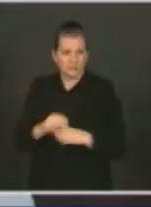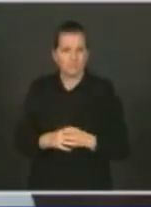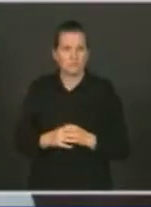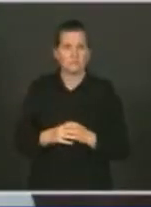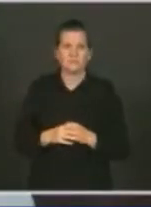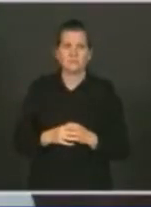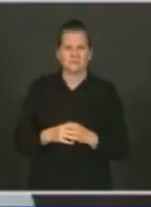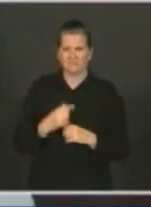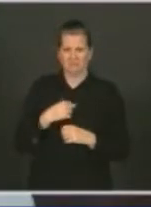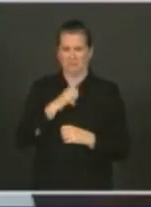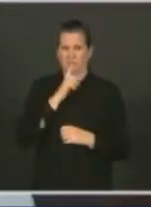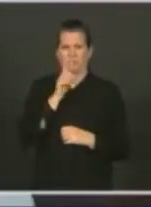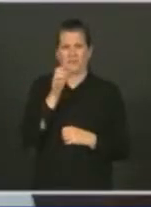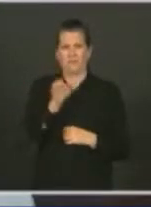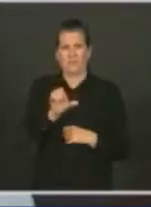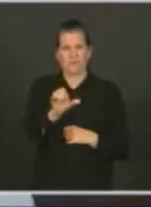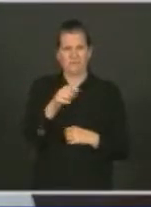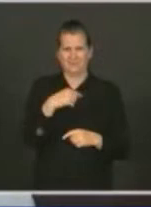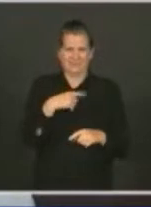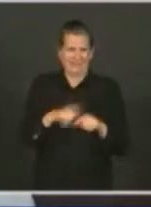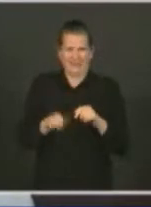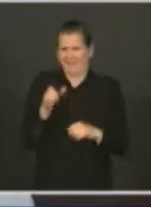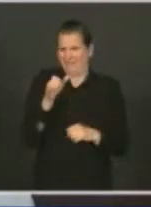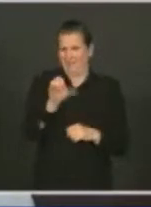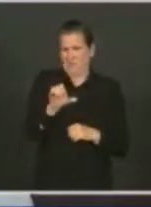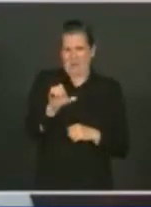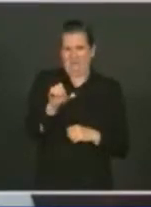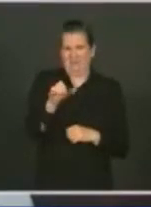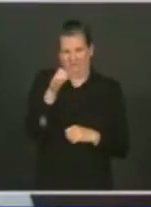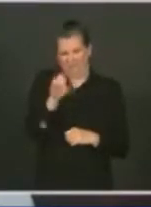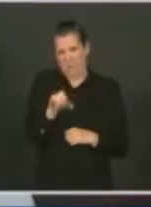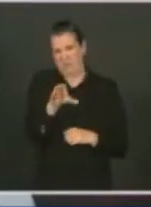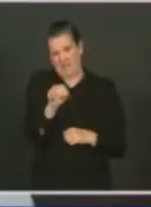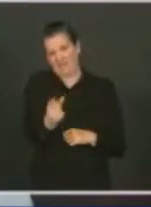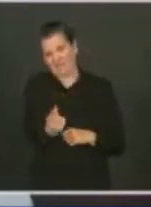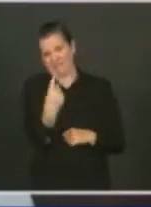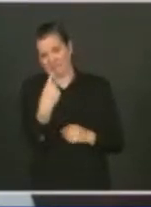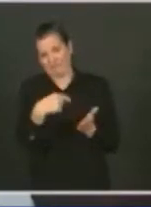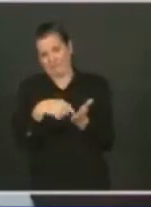necessarily mandating it across the board. So we will be working on that.